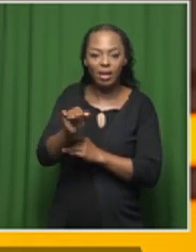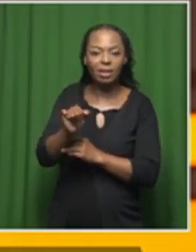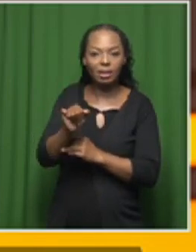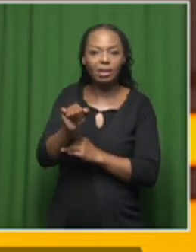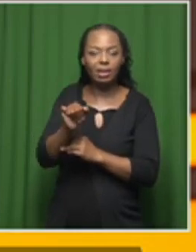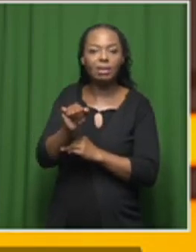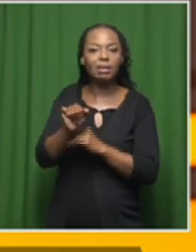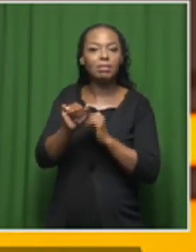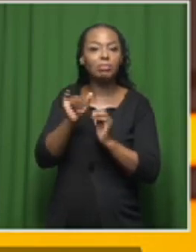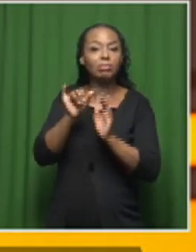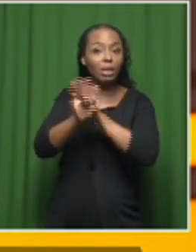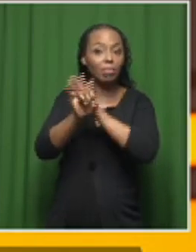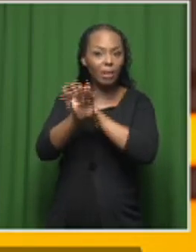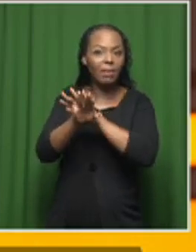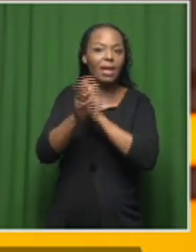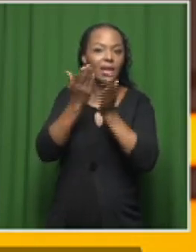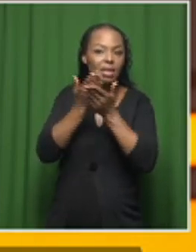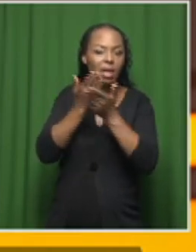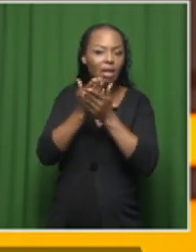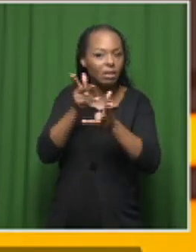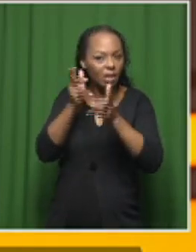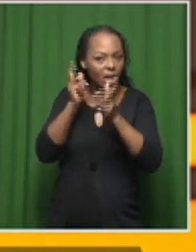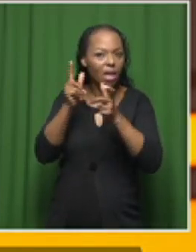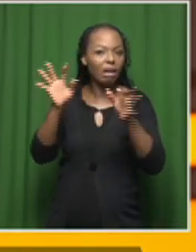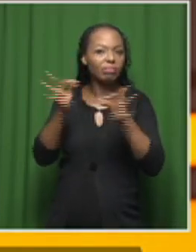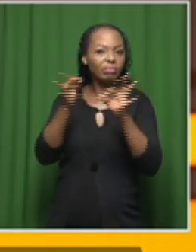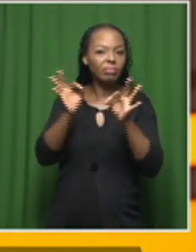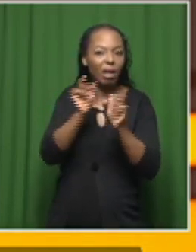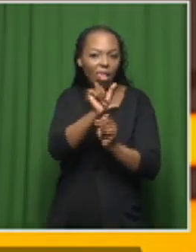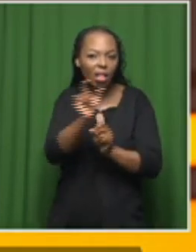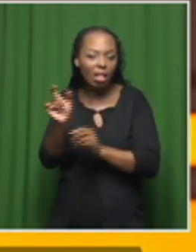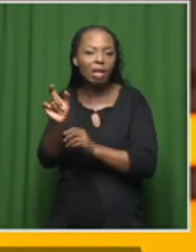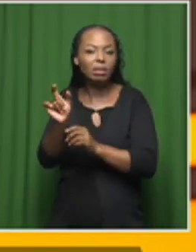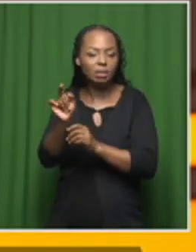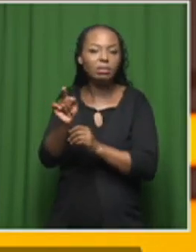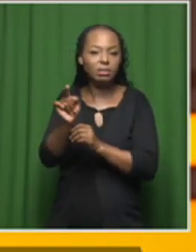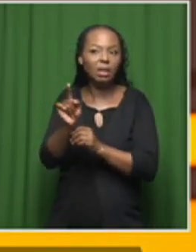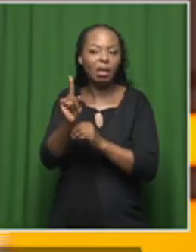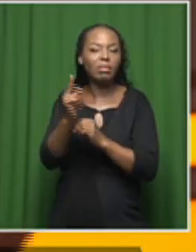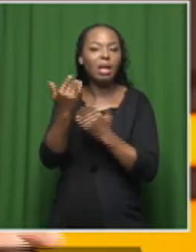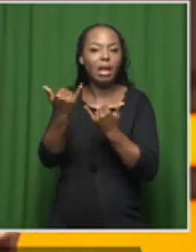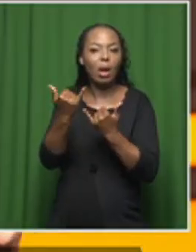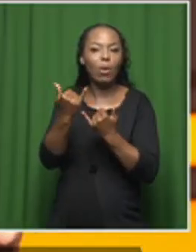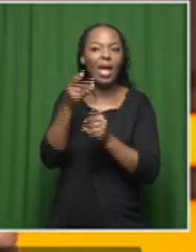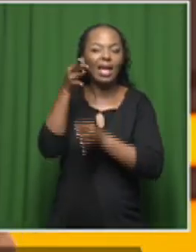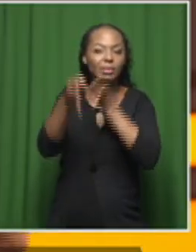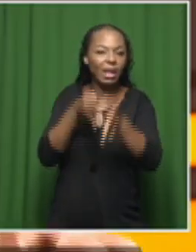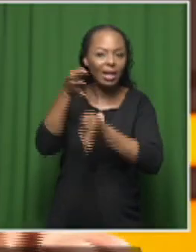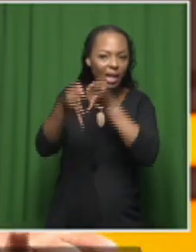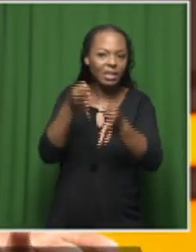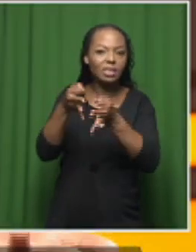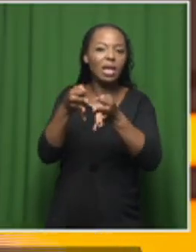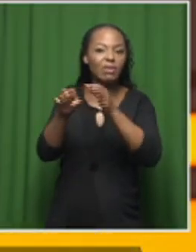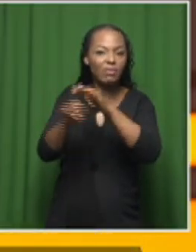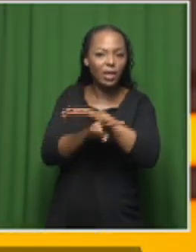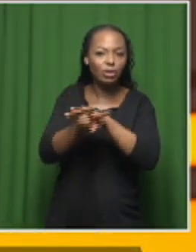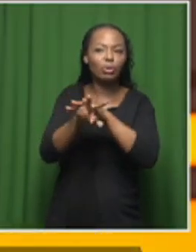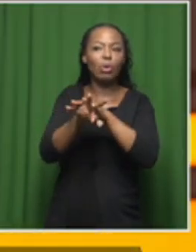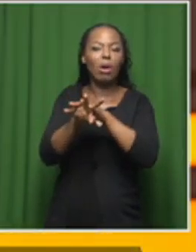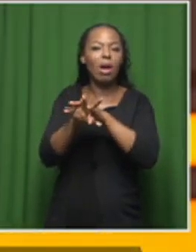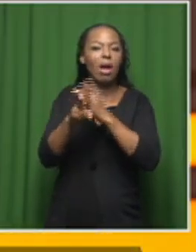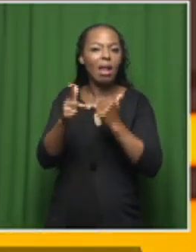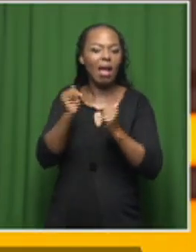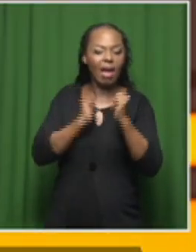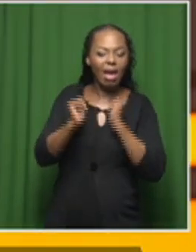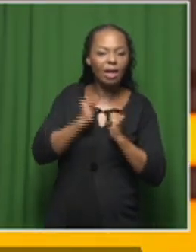can hear excerpts of, you know, they will provide videos and excerpts and an explanation, a synopsis of the play. So